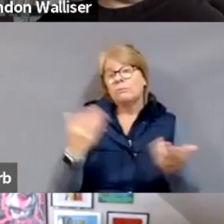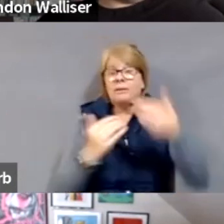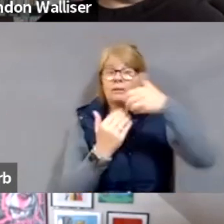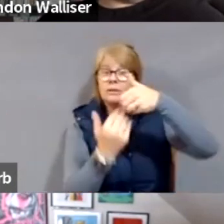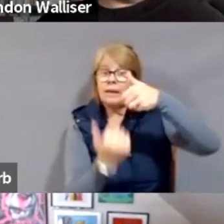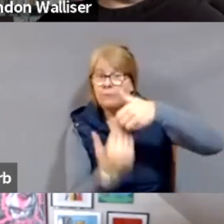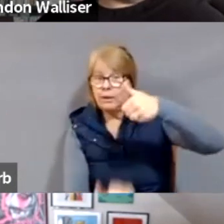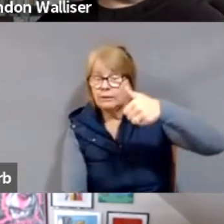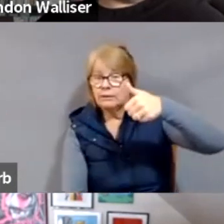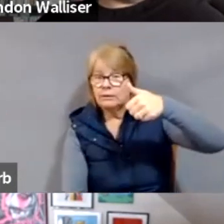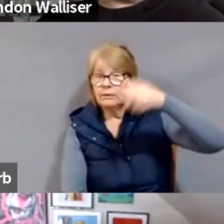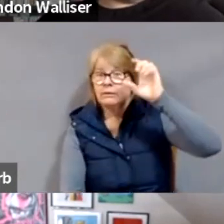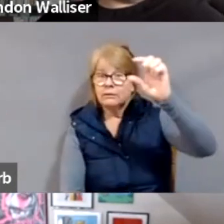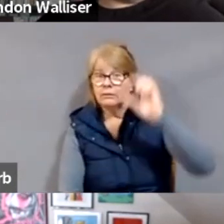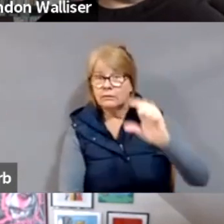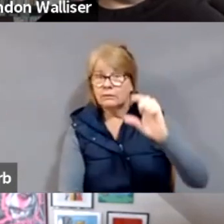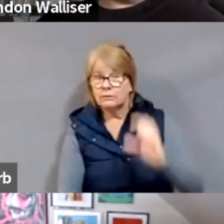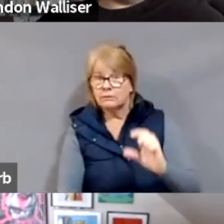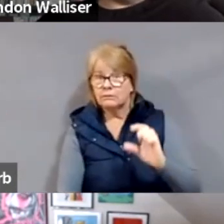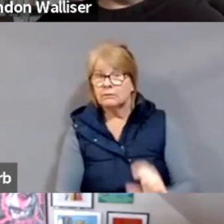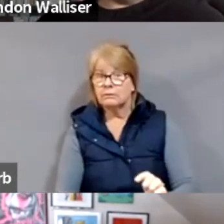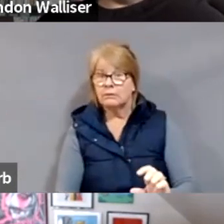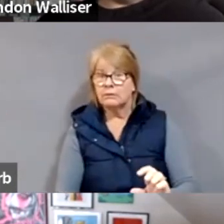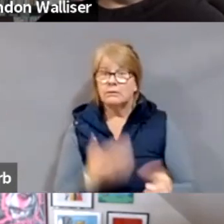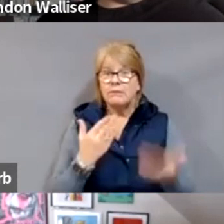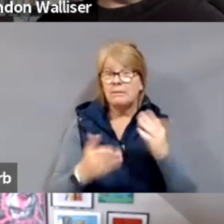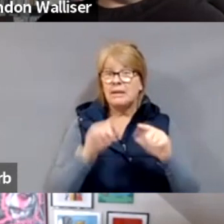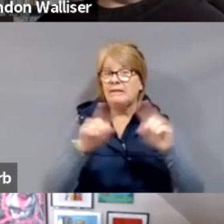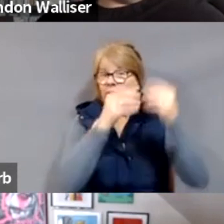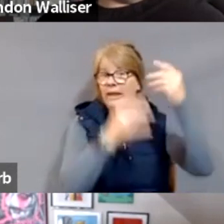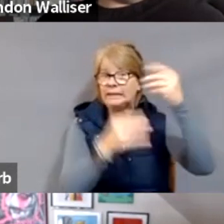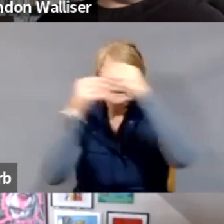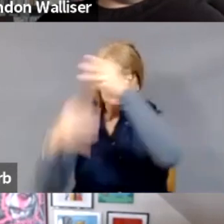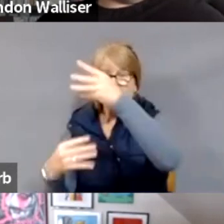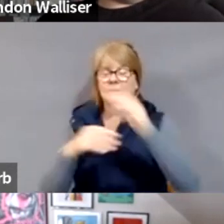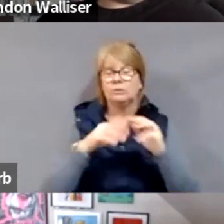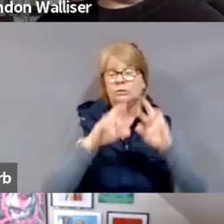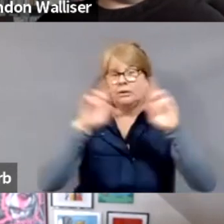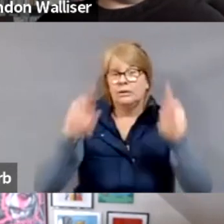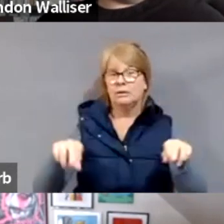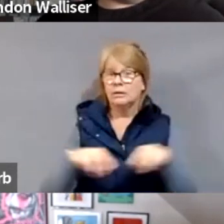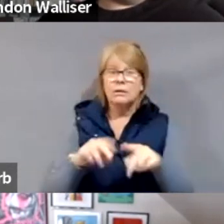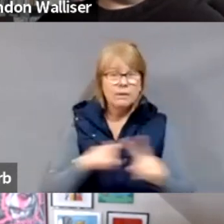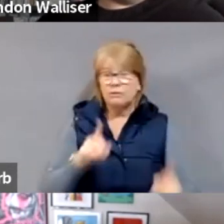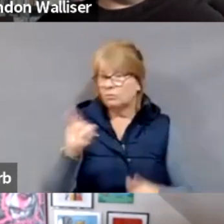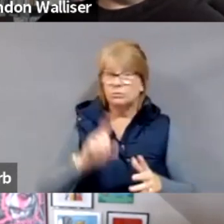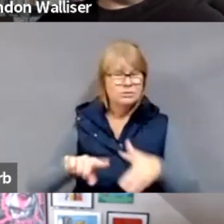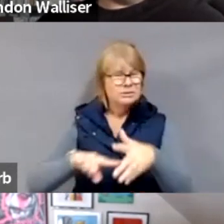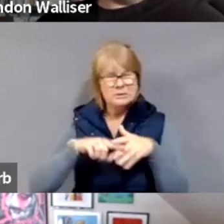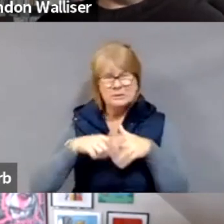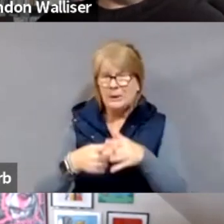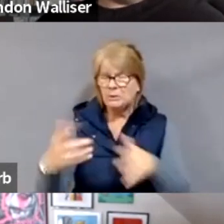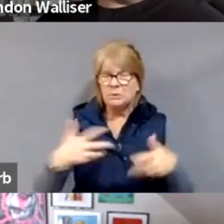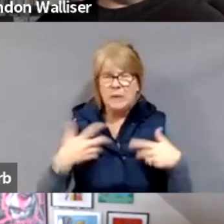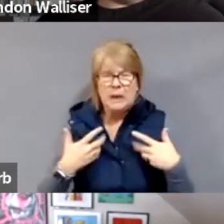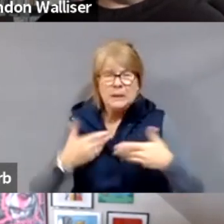credits, and they're on your resume, but they're in a different list. But for the most part, when you're first starting your career,